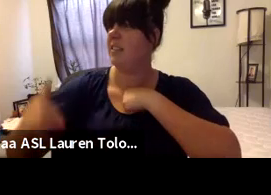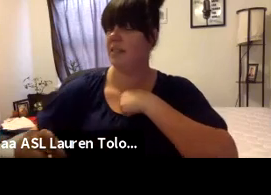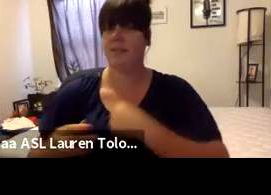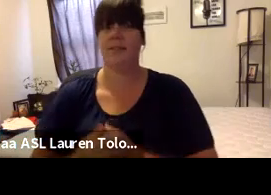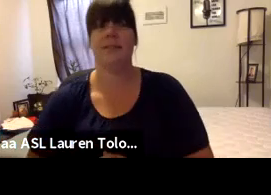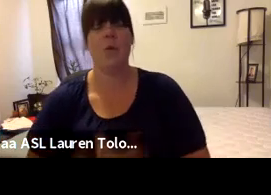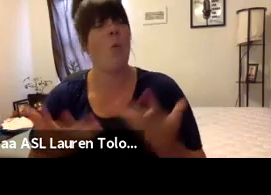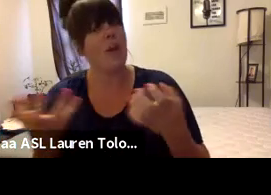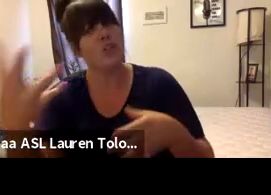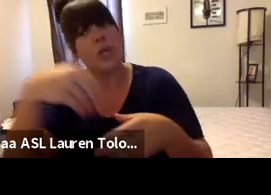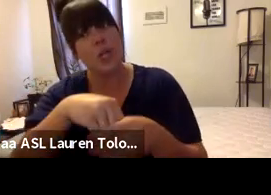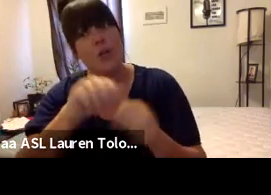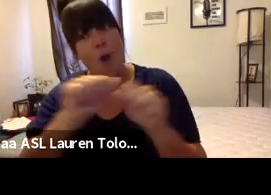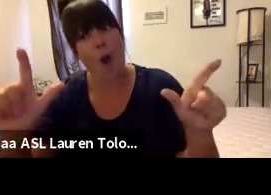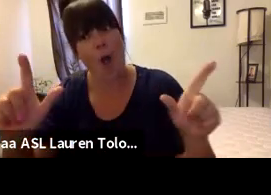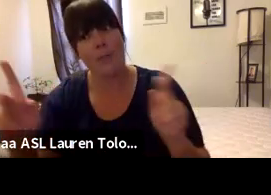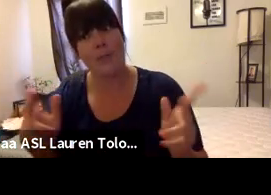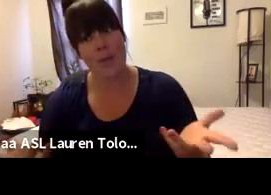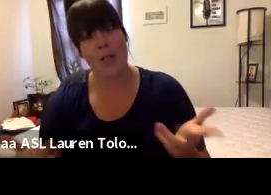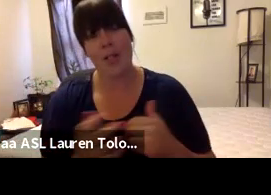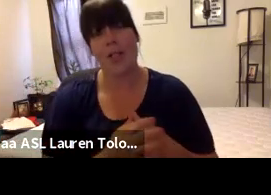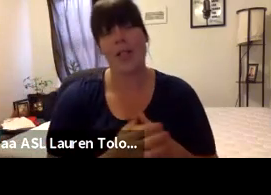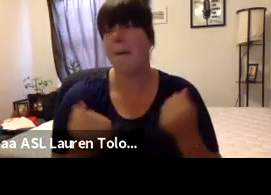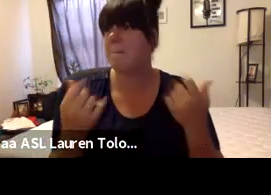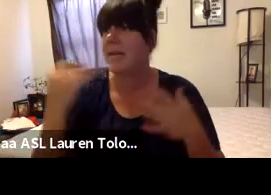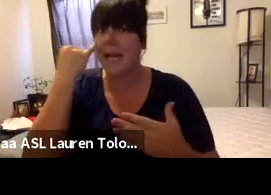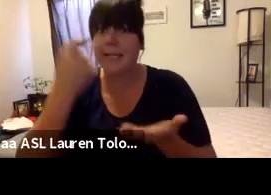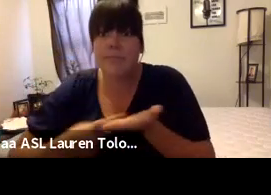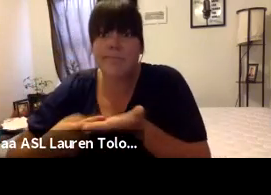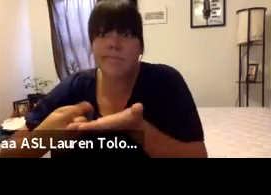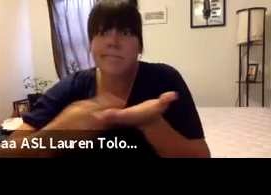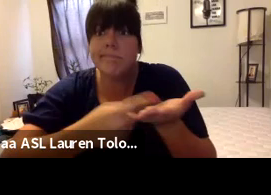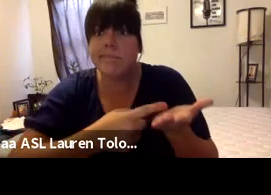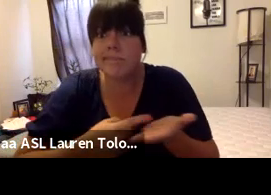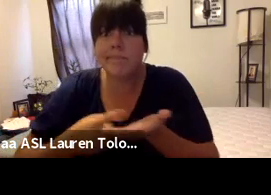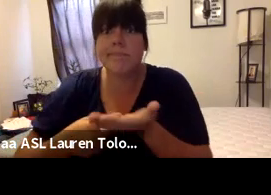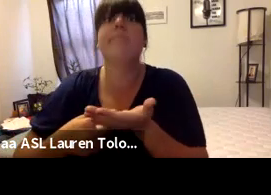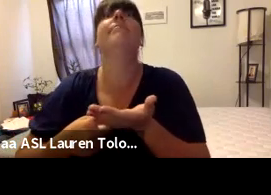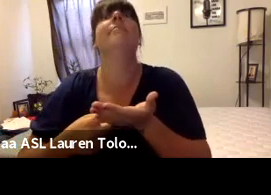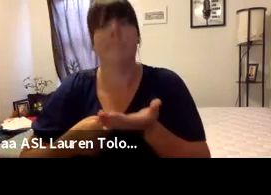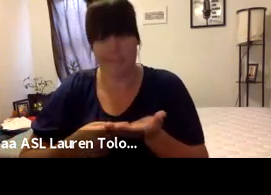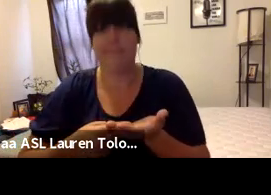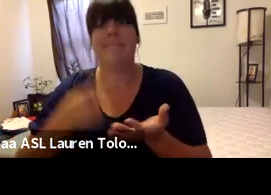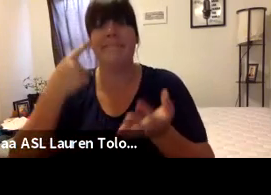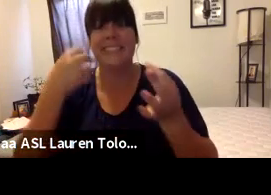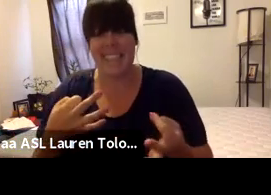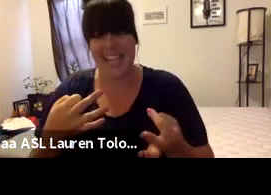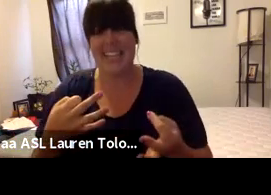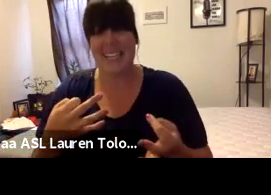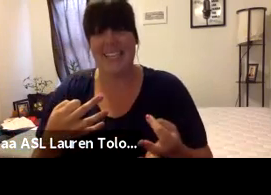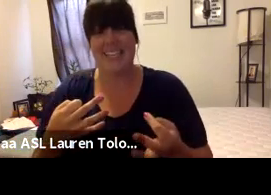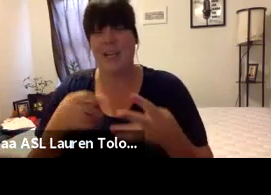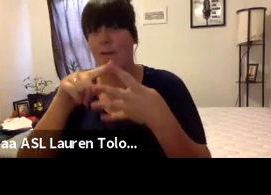everyone. Many ideas were discussed until it came to be that our dolphin should have four